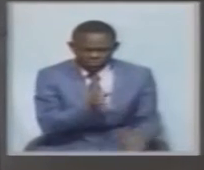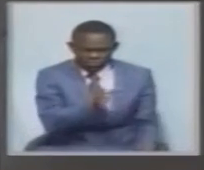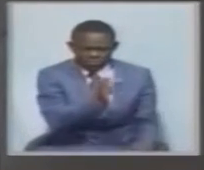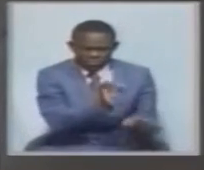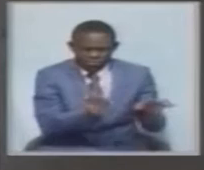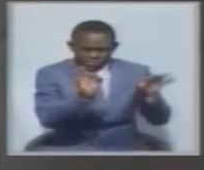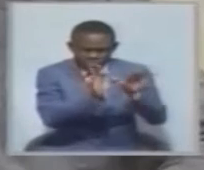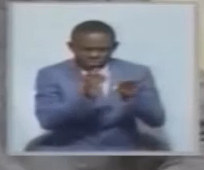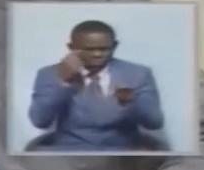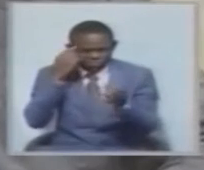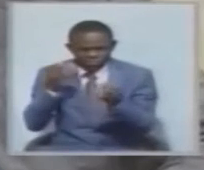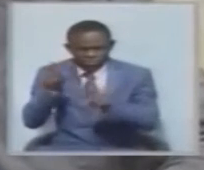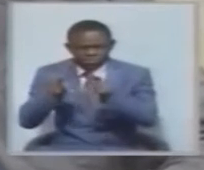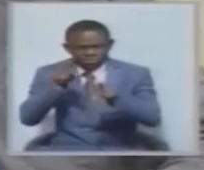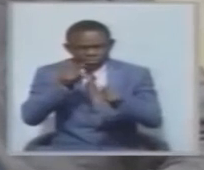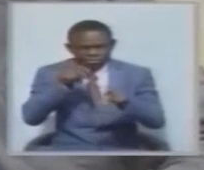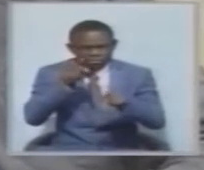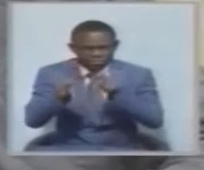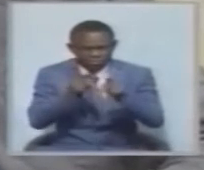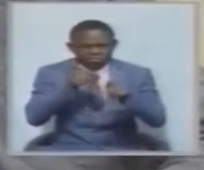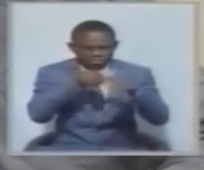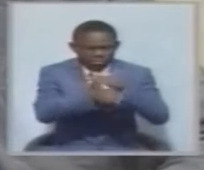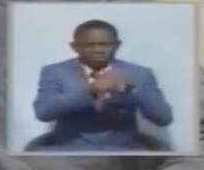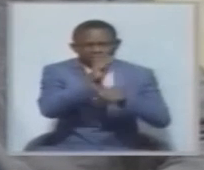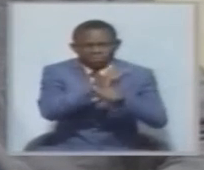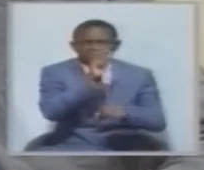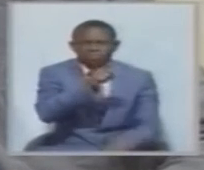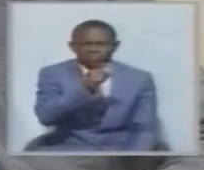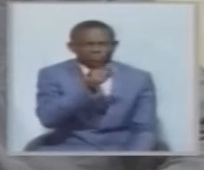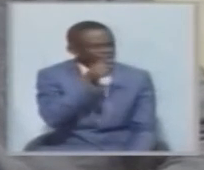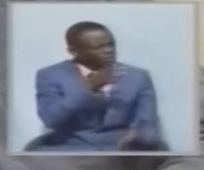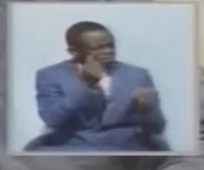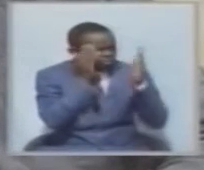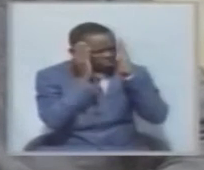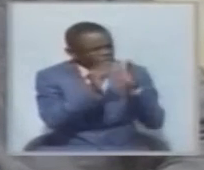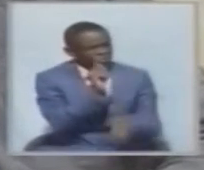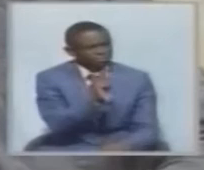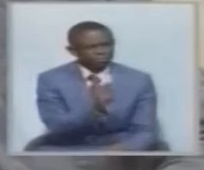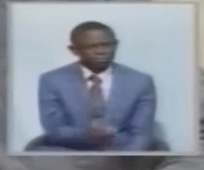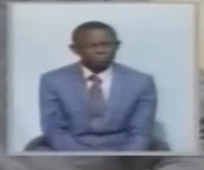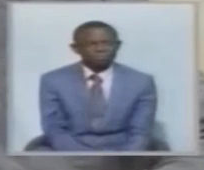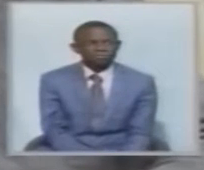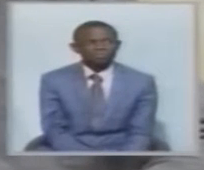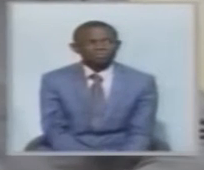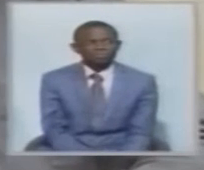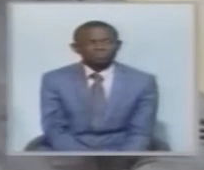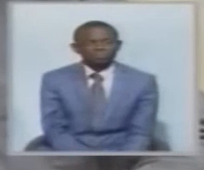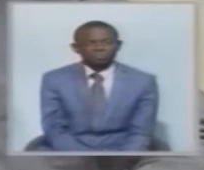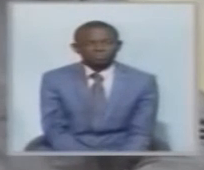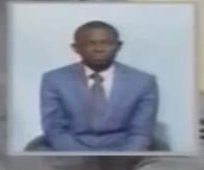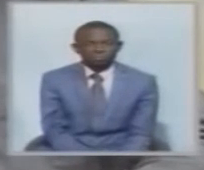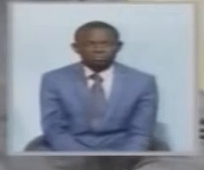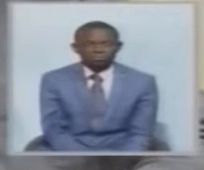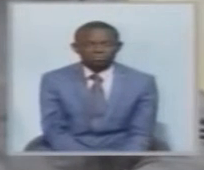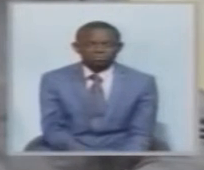this the way you want to go? Well, like I said, that we had the country strategy paper, which